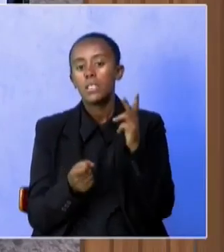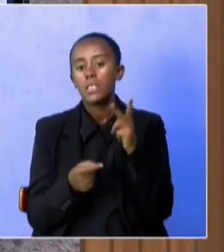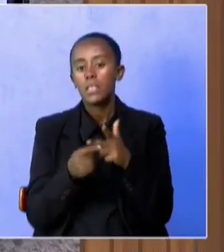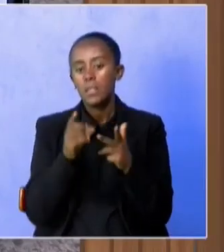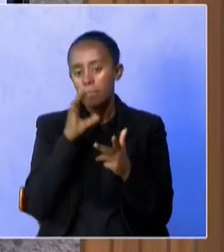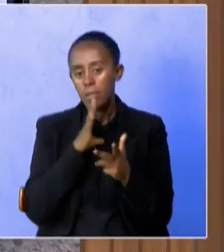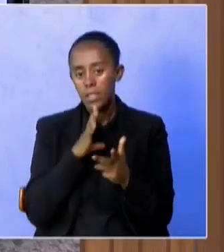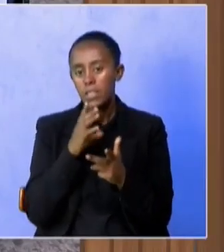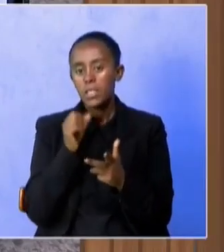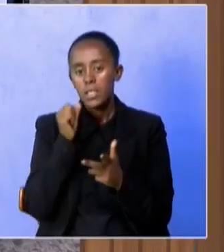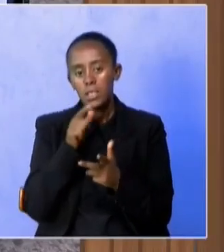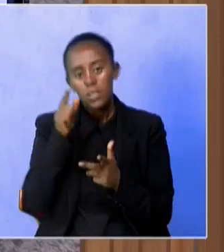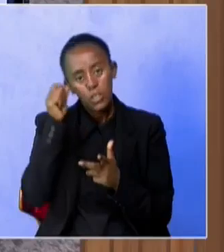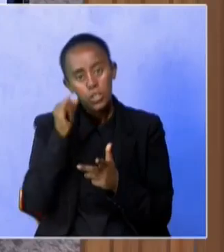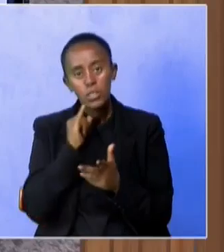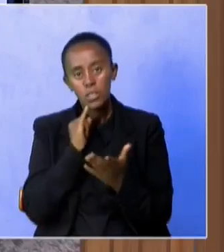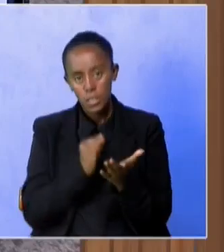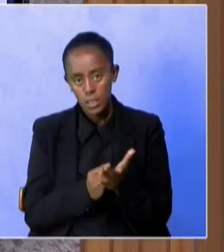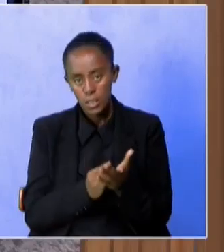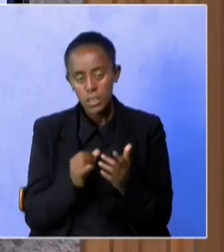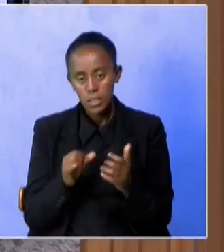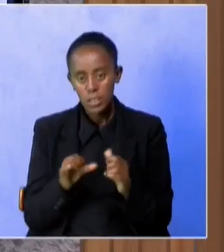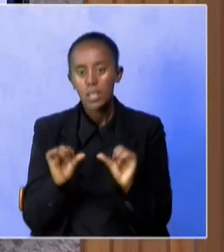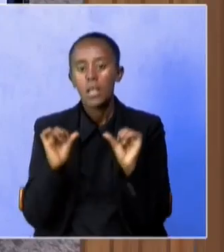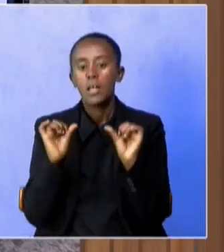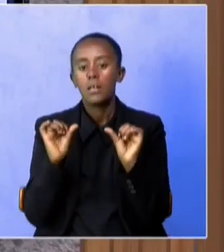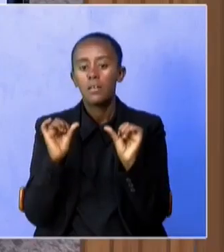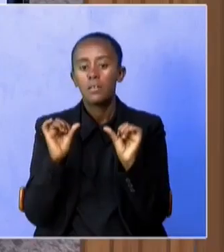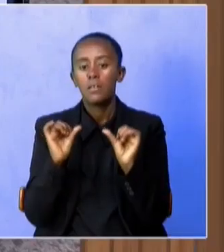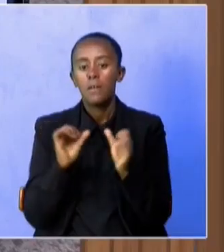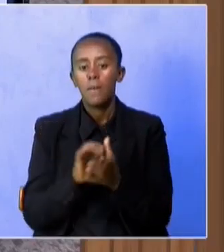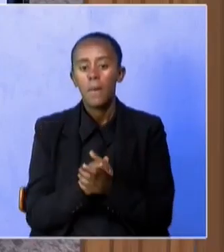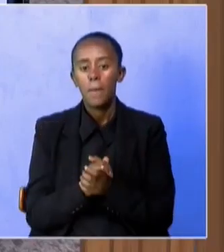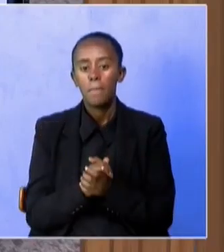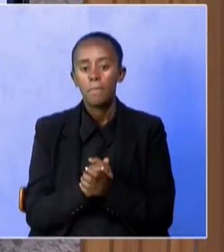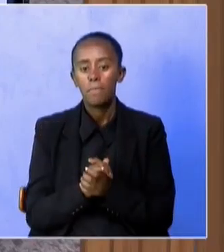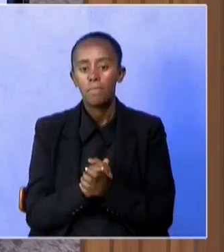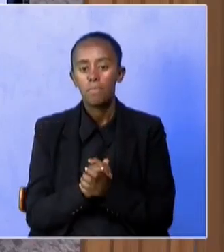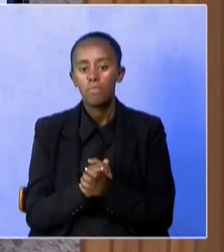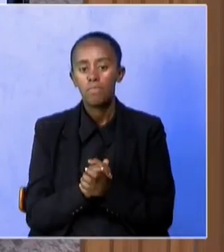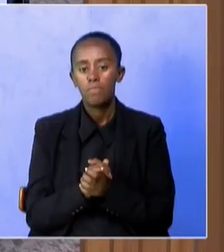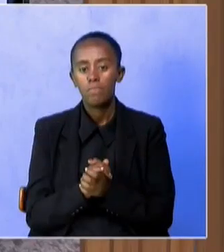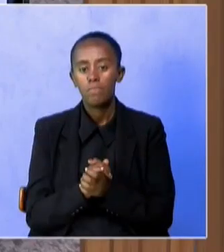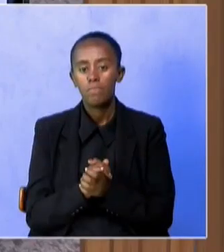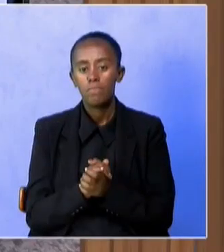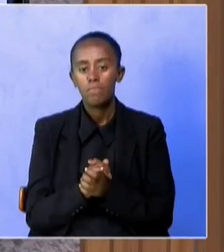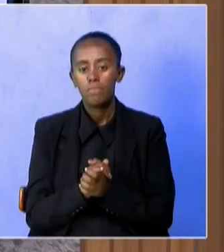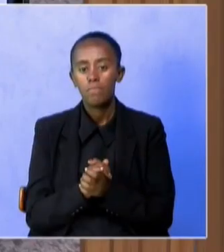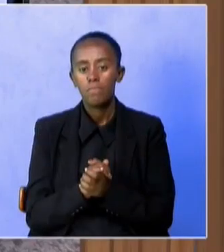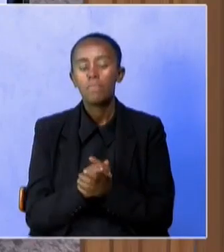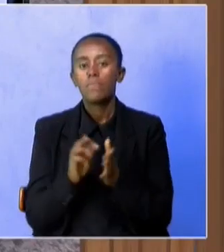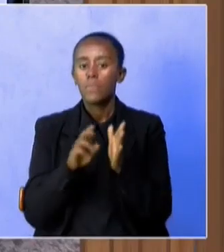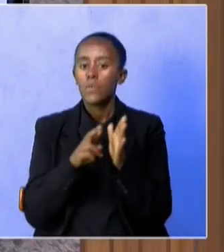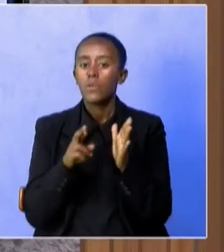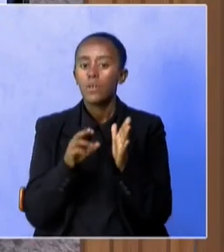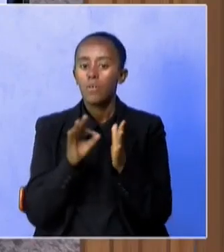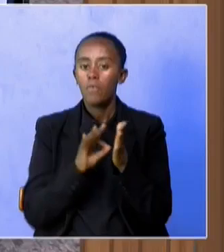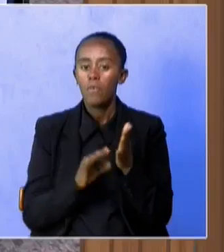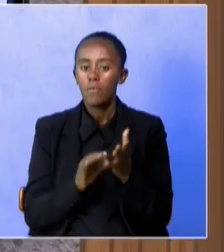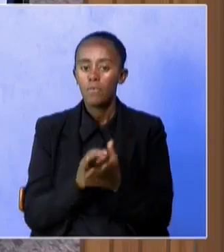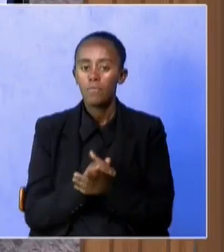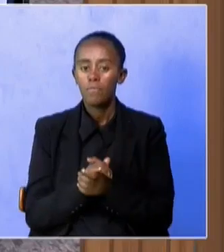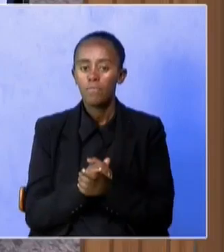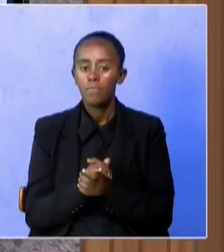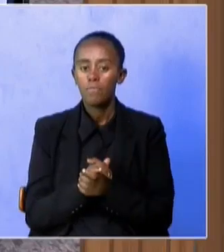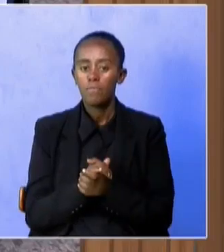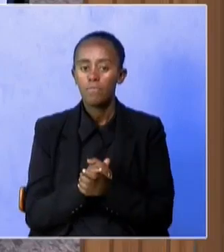then we use have. That is the form and that is the rule. What about, for example,